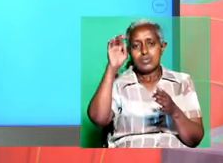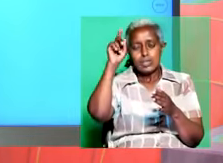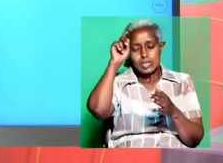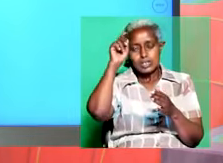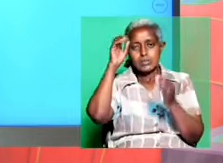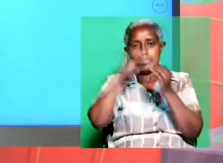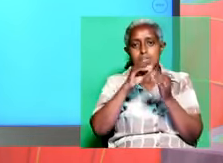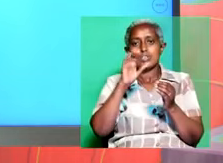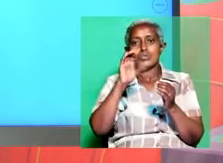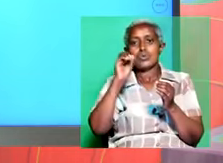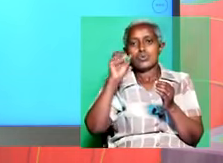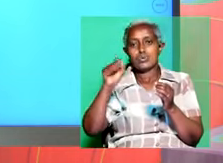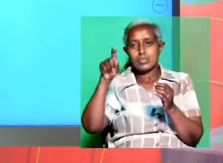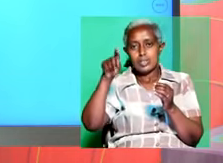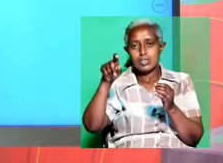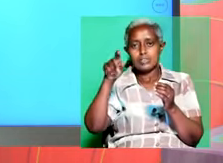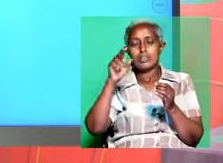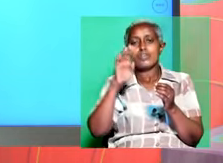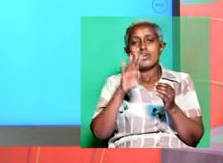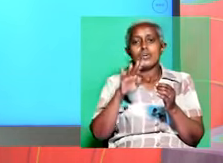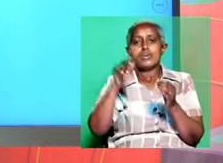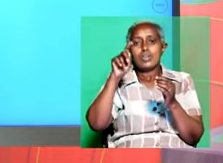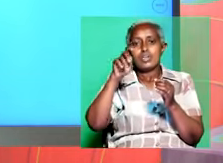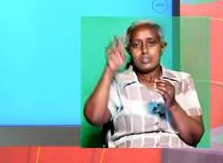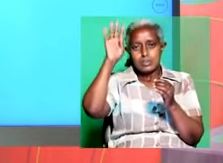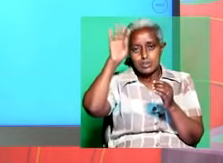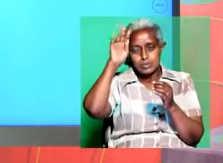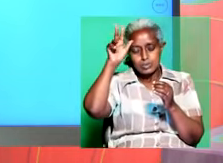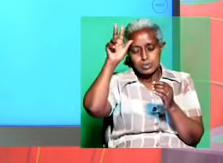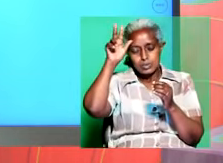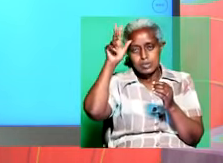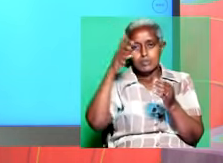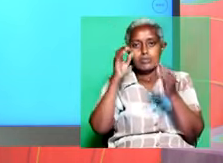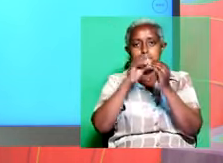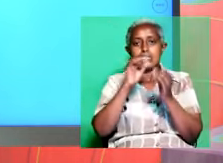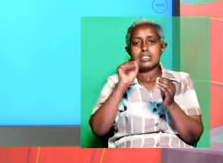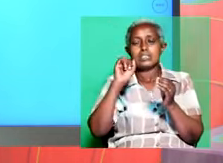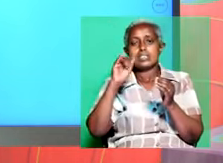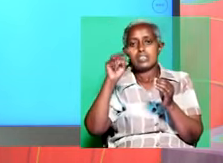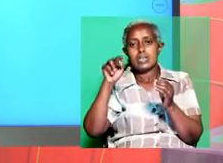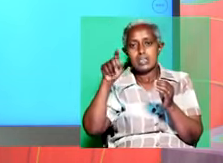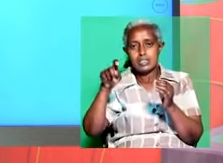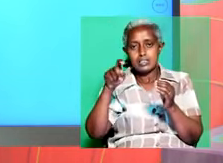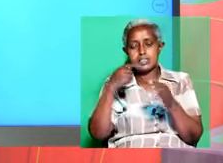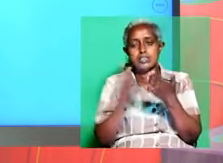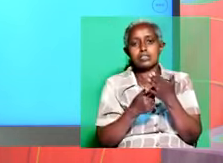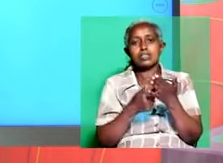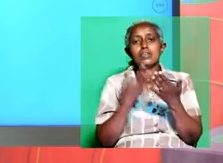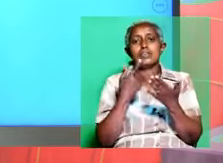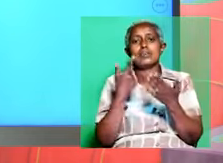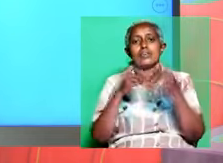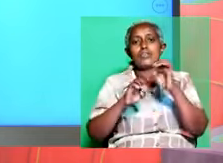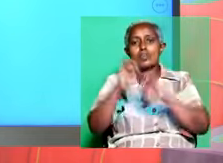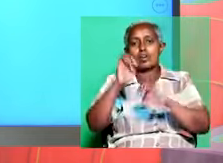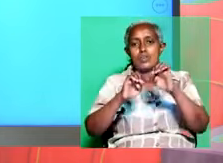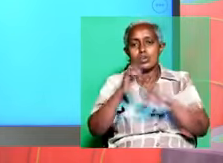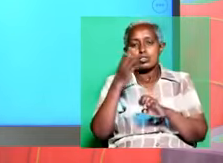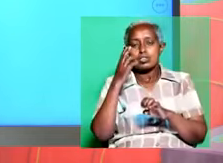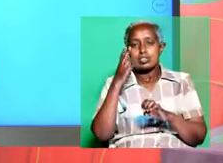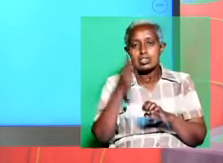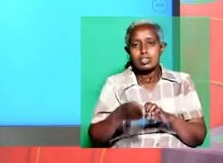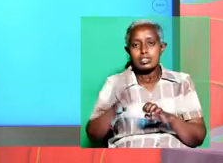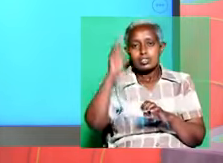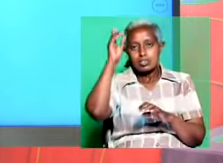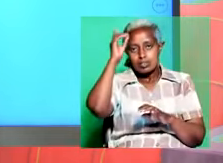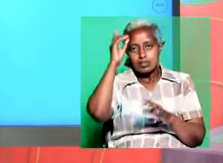x minus 4x cubed plus sin x. Then you are asked to evaluate h